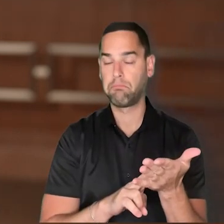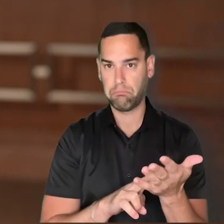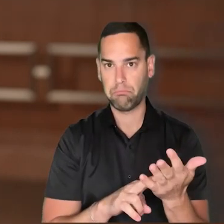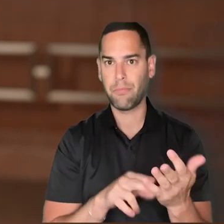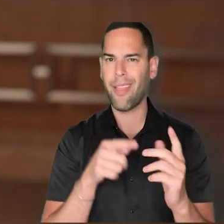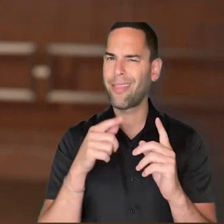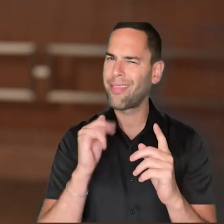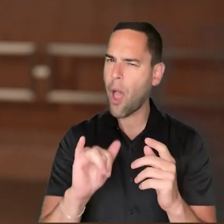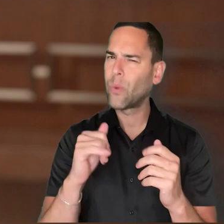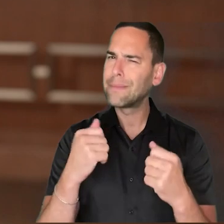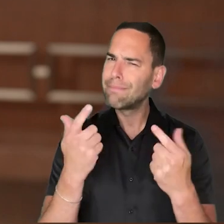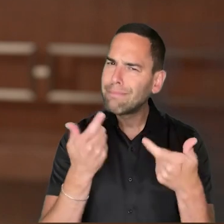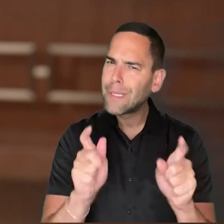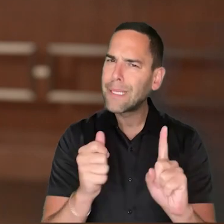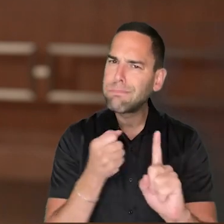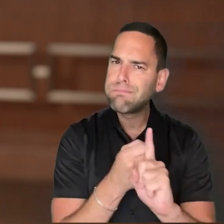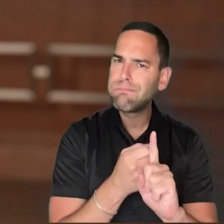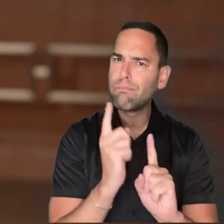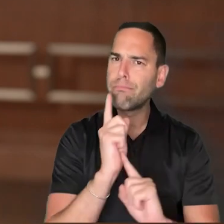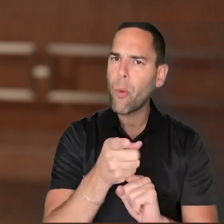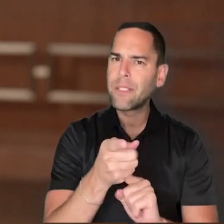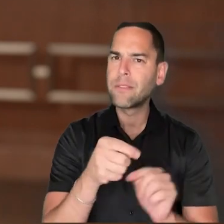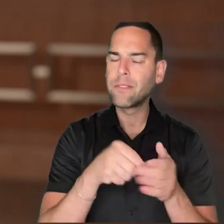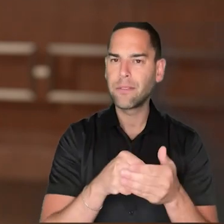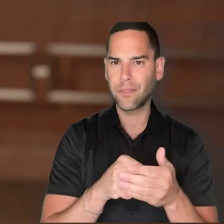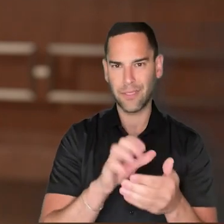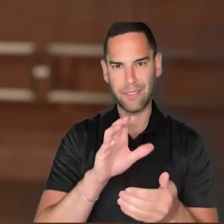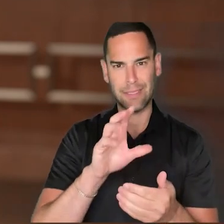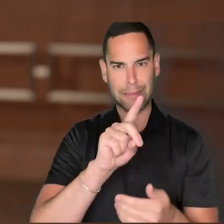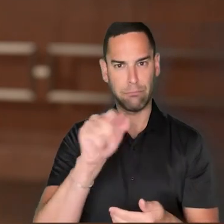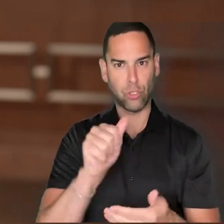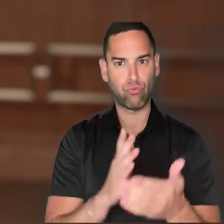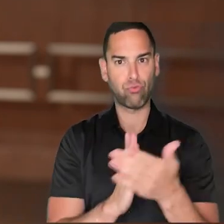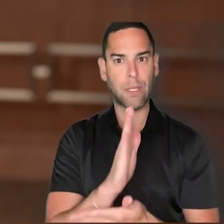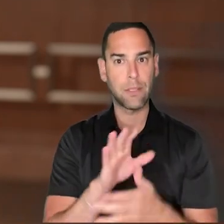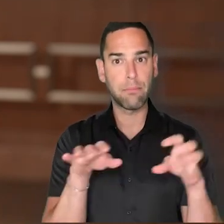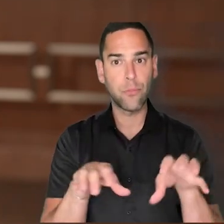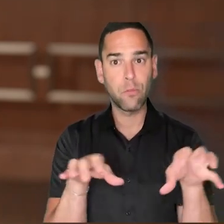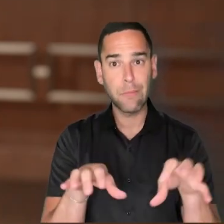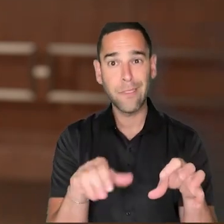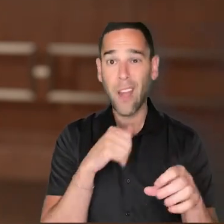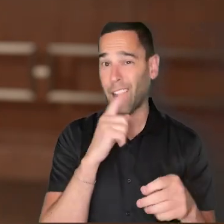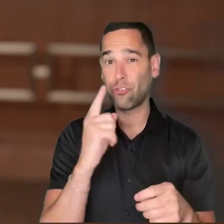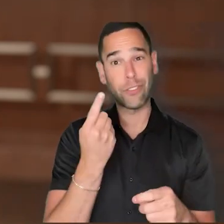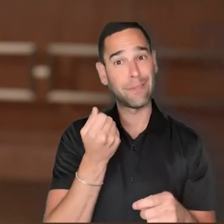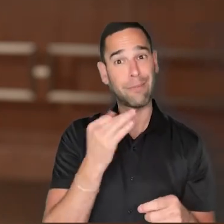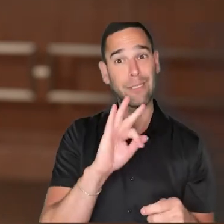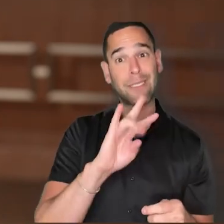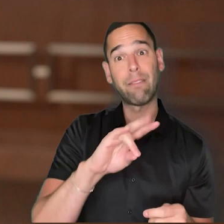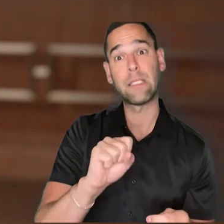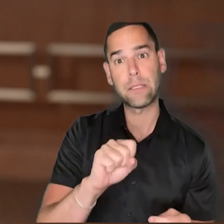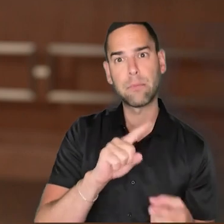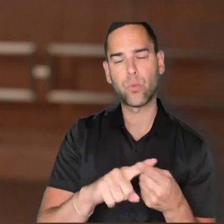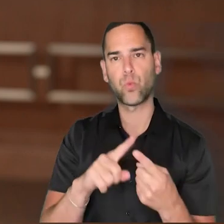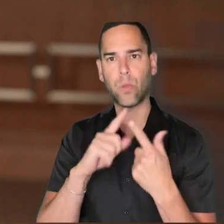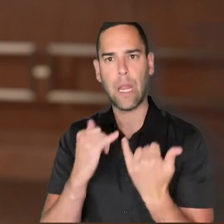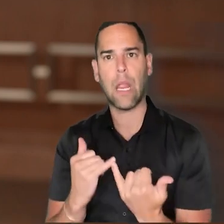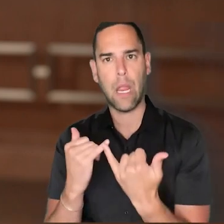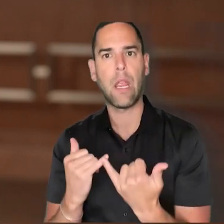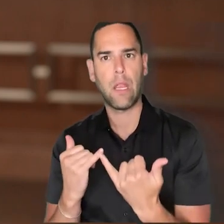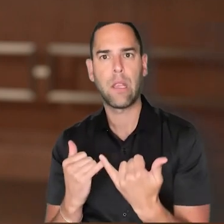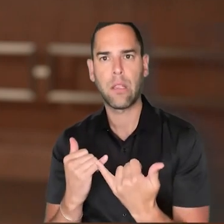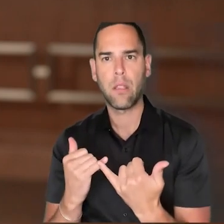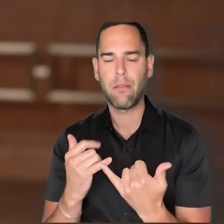major point in the disability rights movement, not just in the 70s, but still through today, because